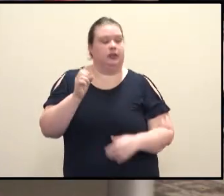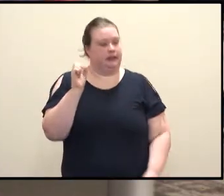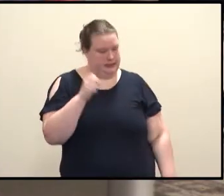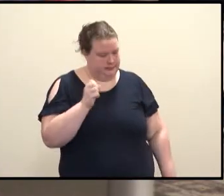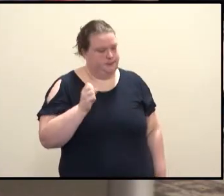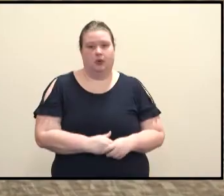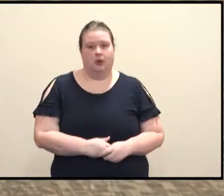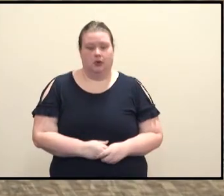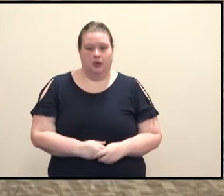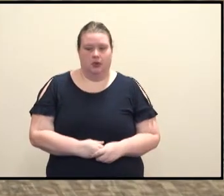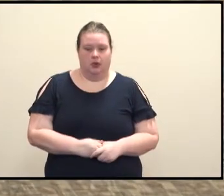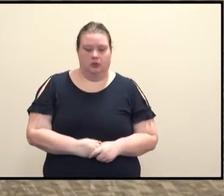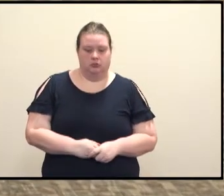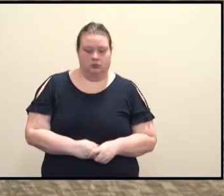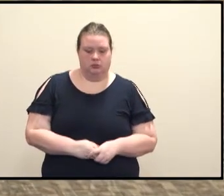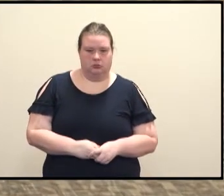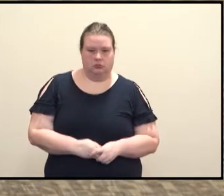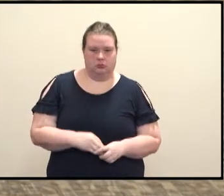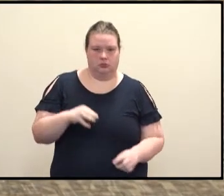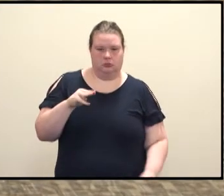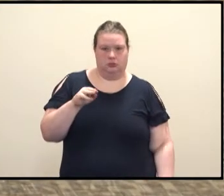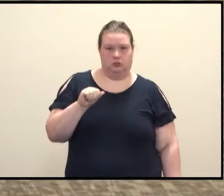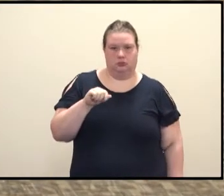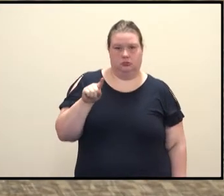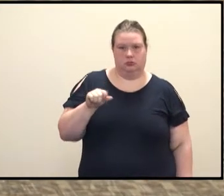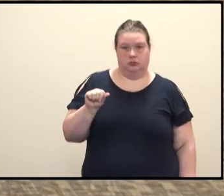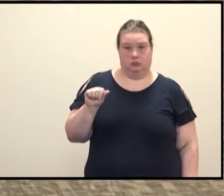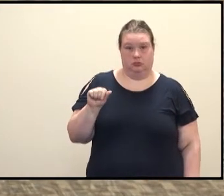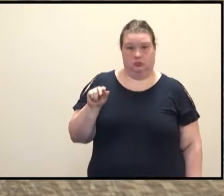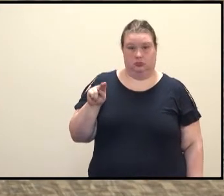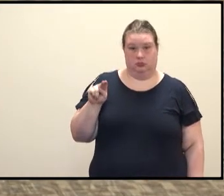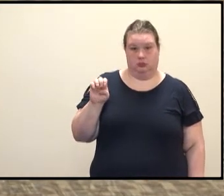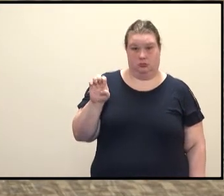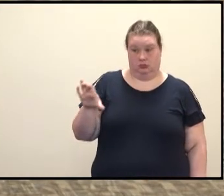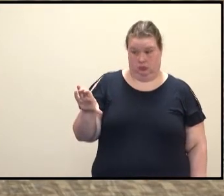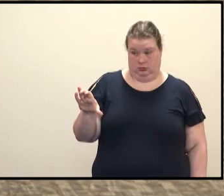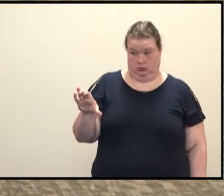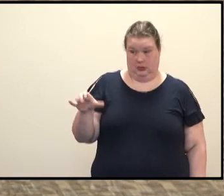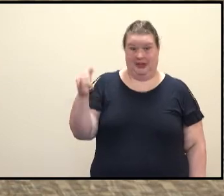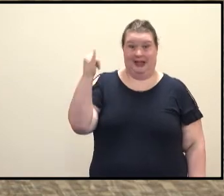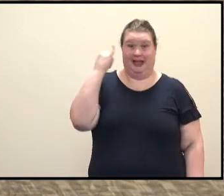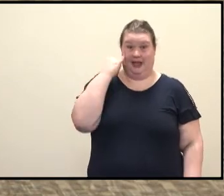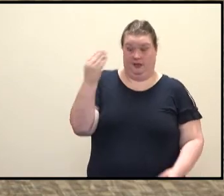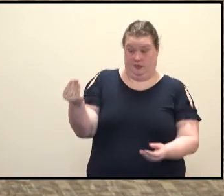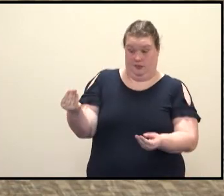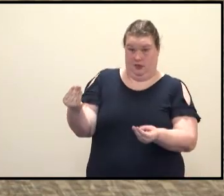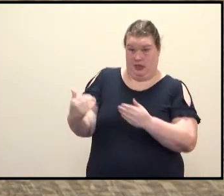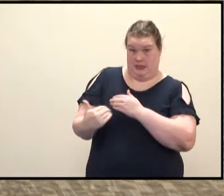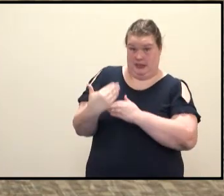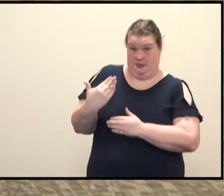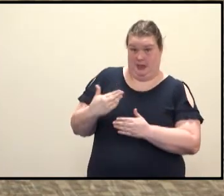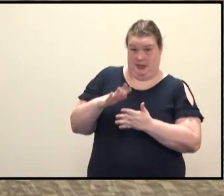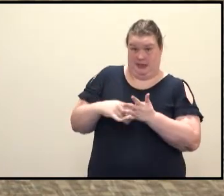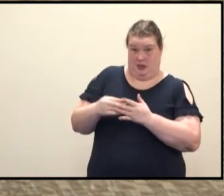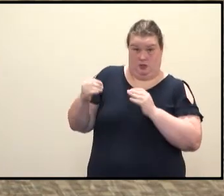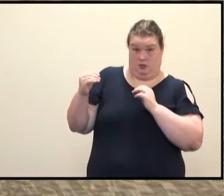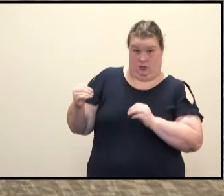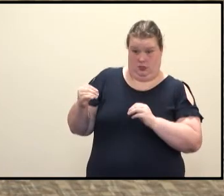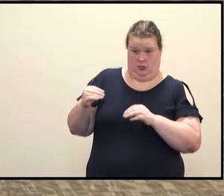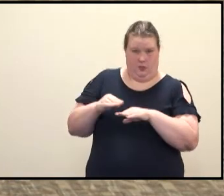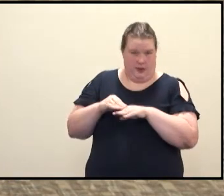correct. Okay. Had Masonic not submitted a schedule to you, would that have affected their score?